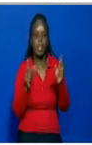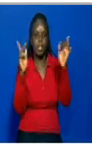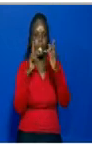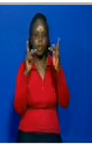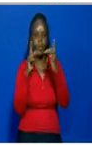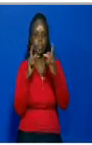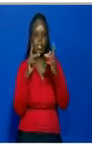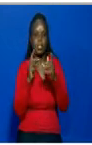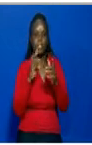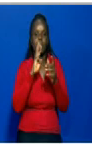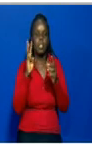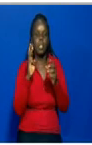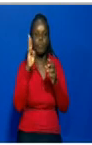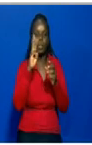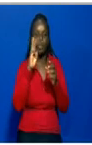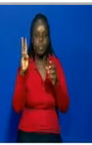That is